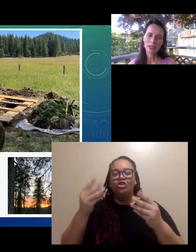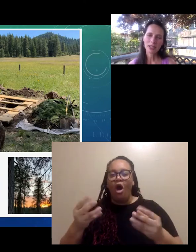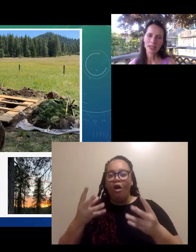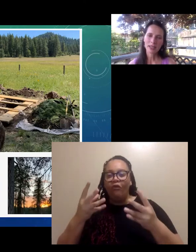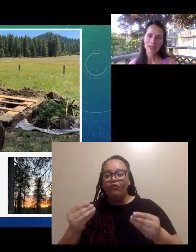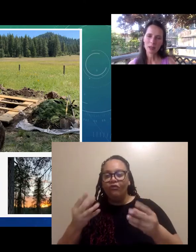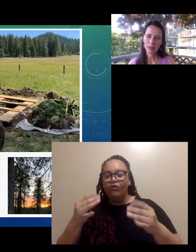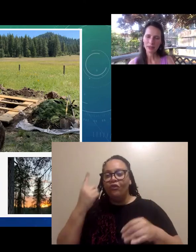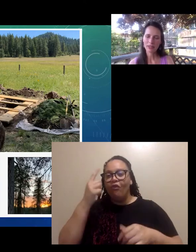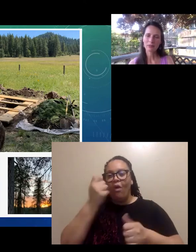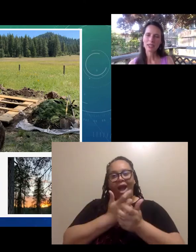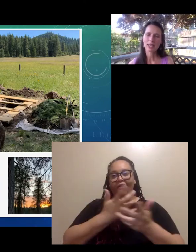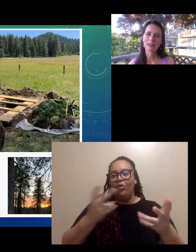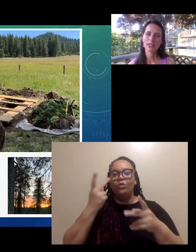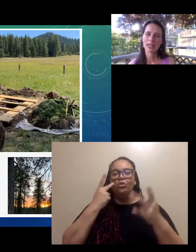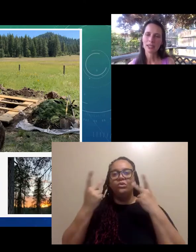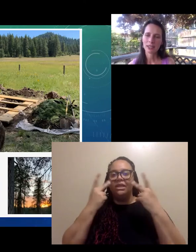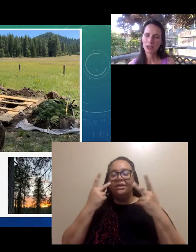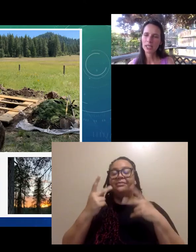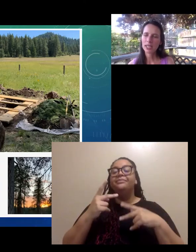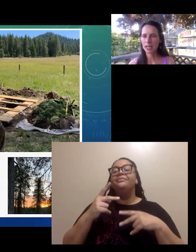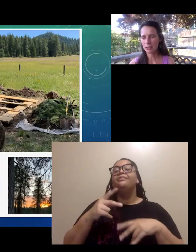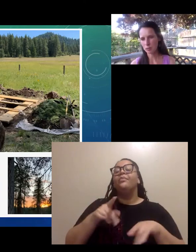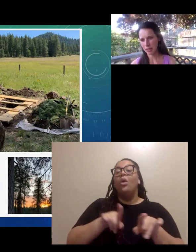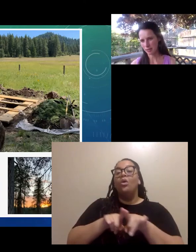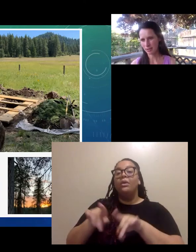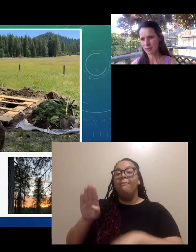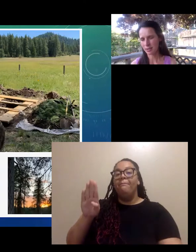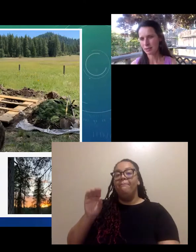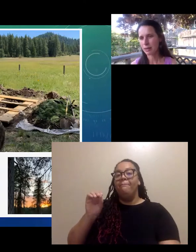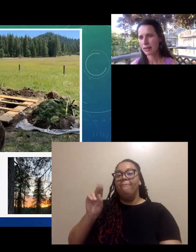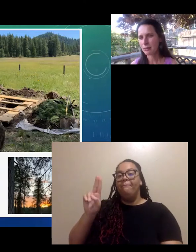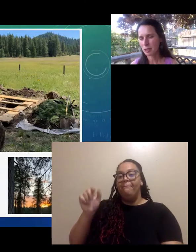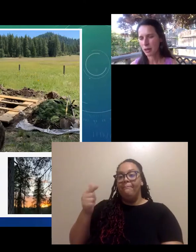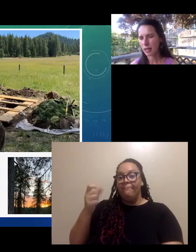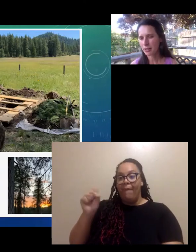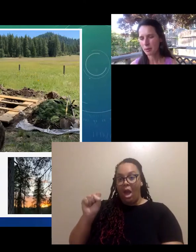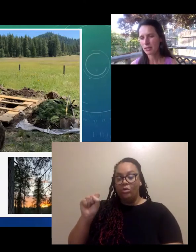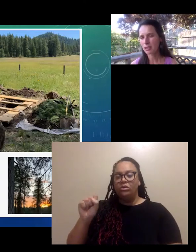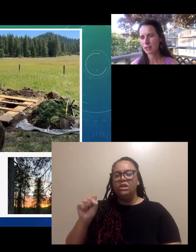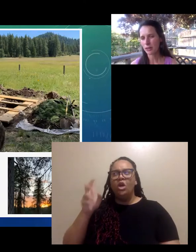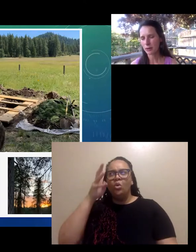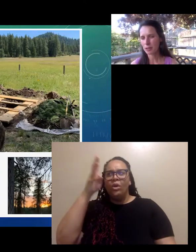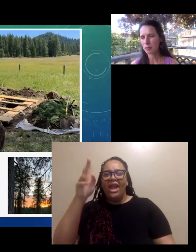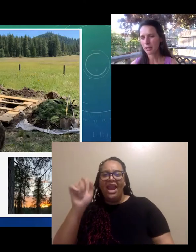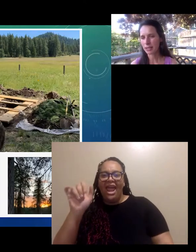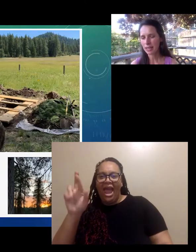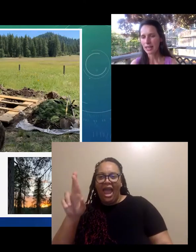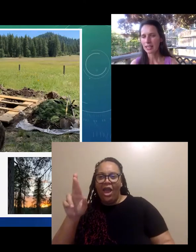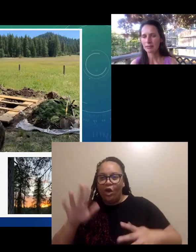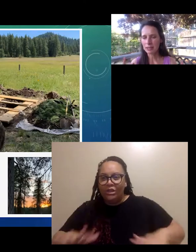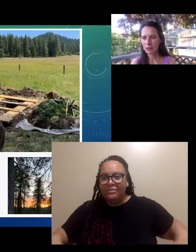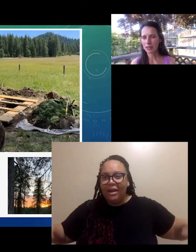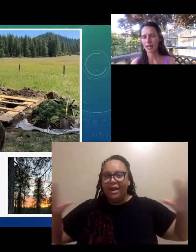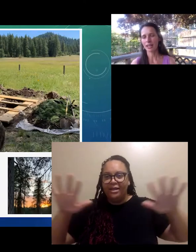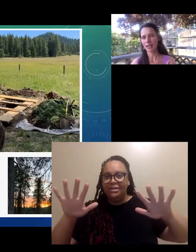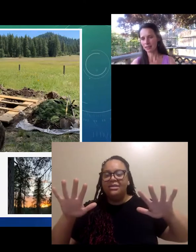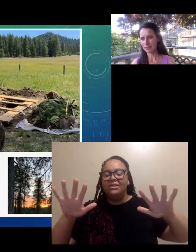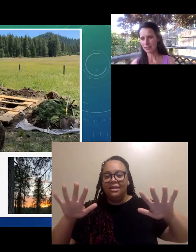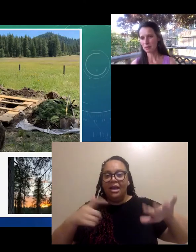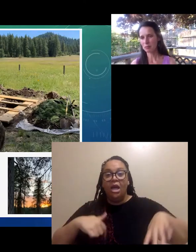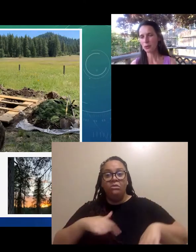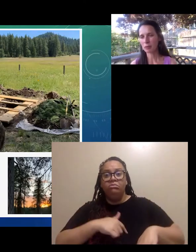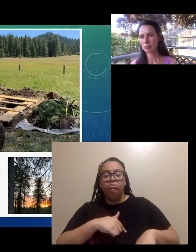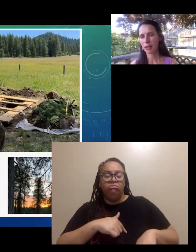also they, the boughs themselves, uh, create air spaces around the body, especially the shrouded body. And we know that that